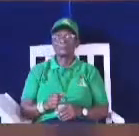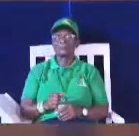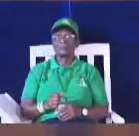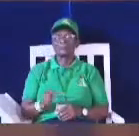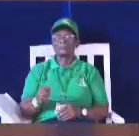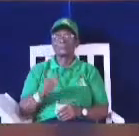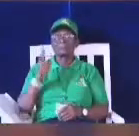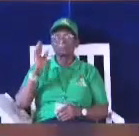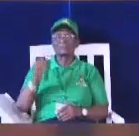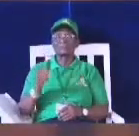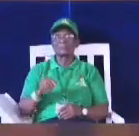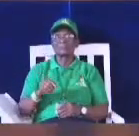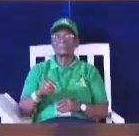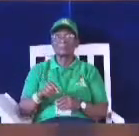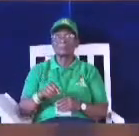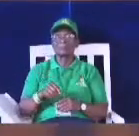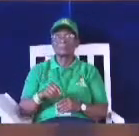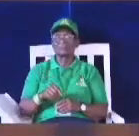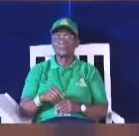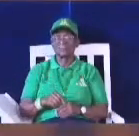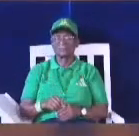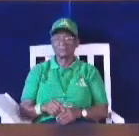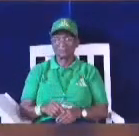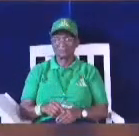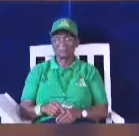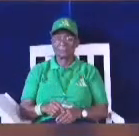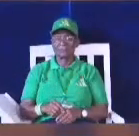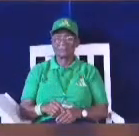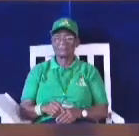You're going to hold that partner